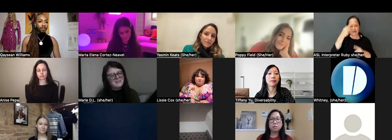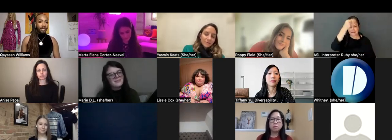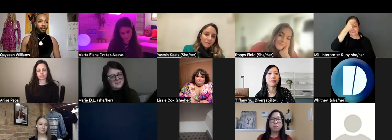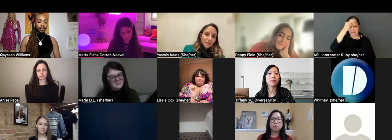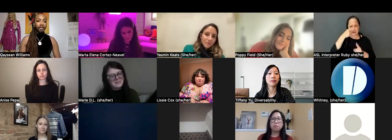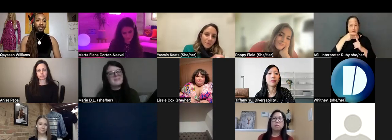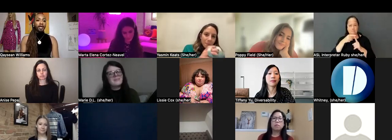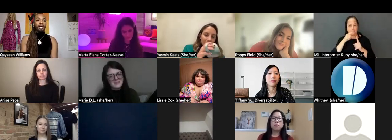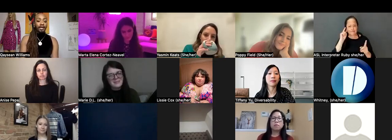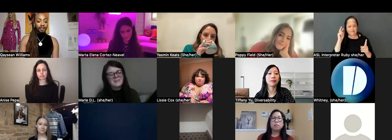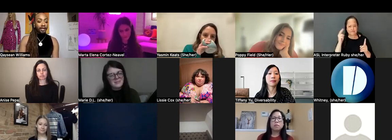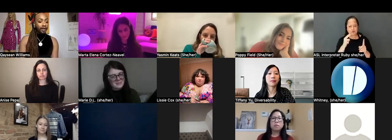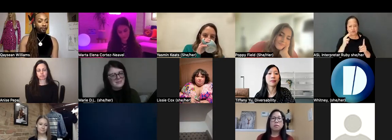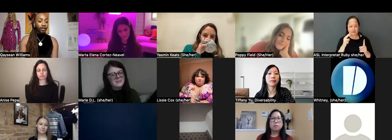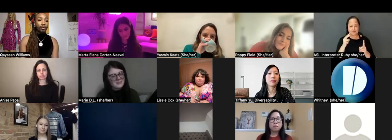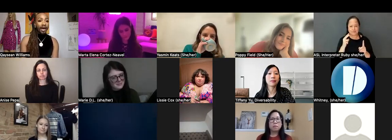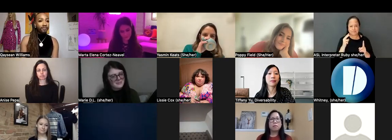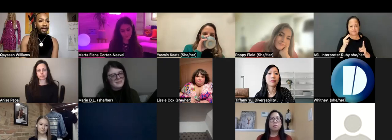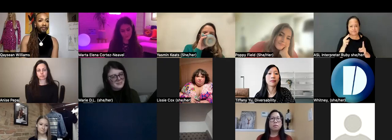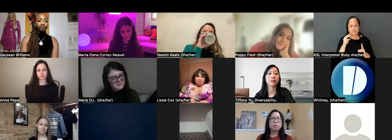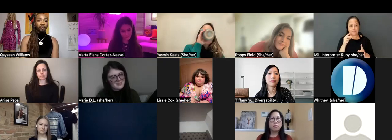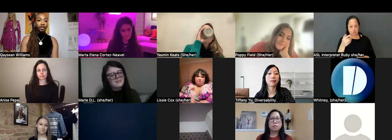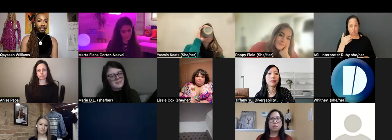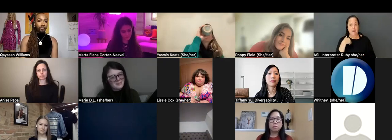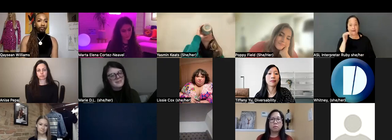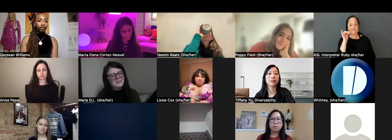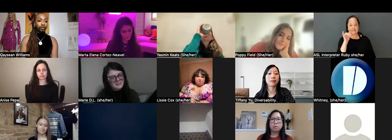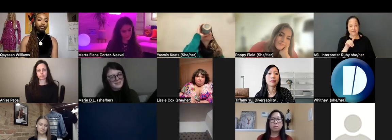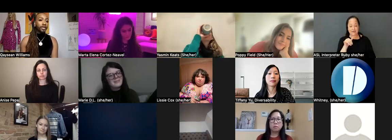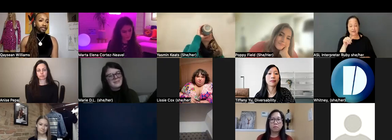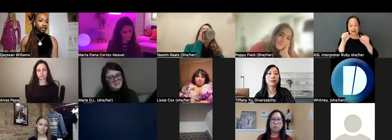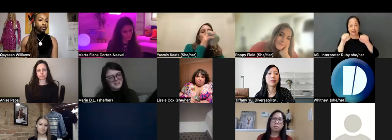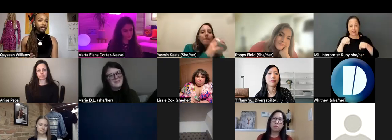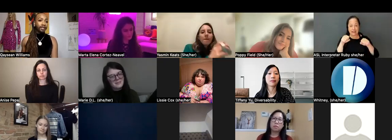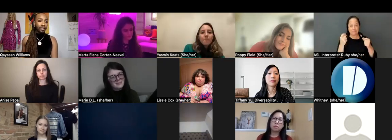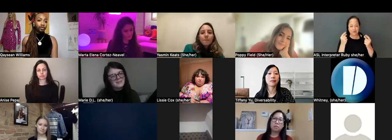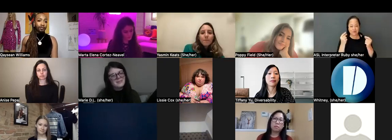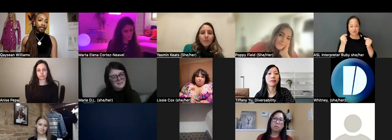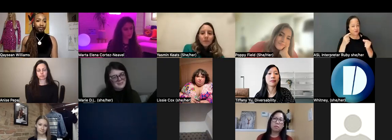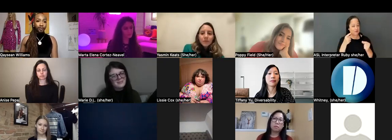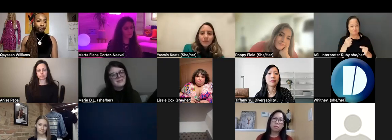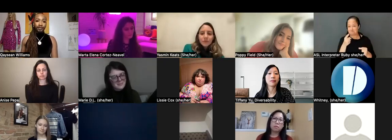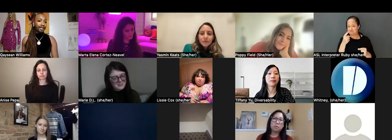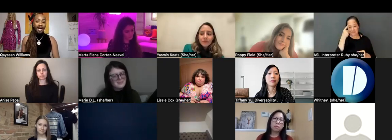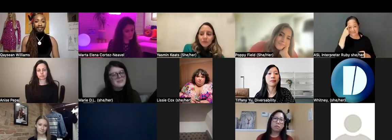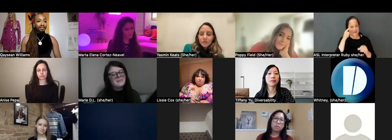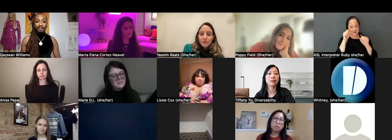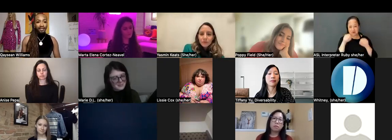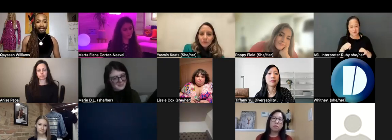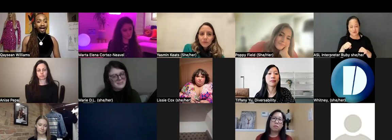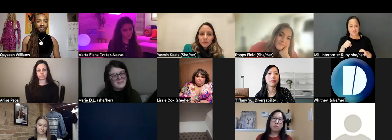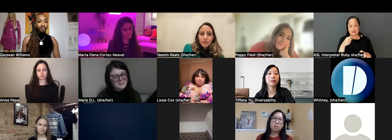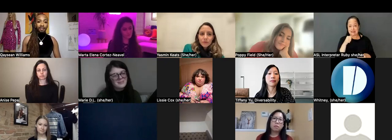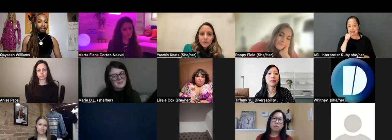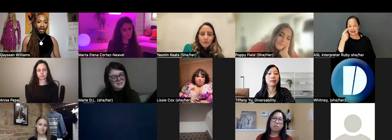positive perception. And when you have that, you're able to do things that you didn't think that you can be able to do, because I didn't think